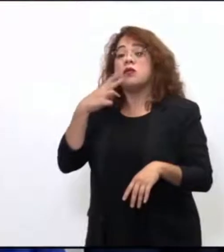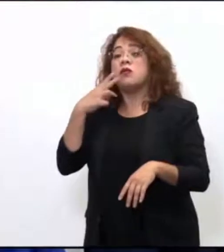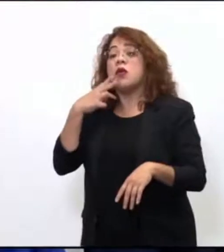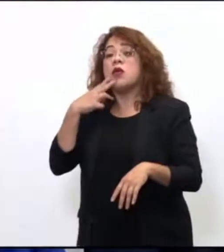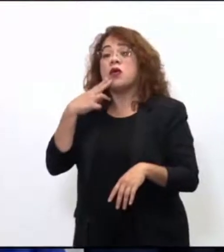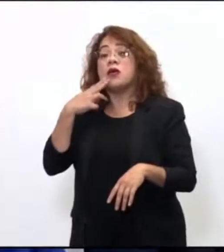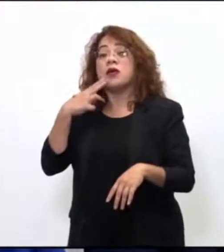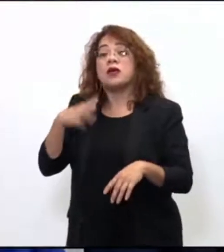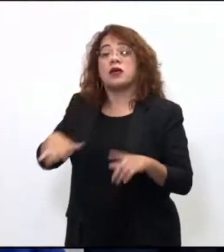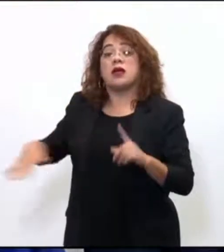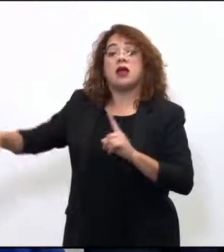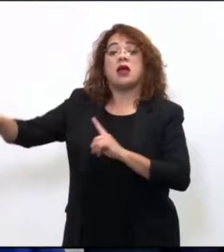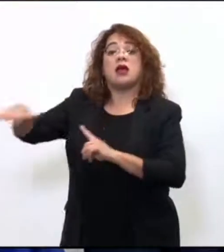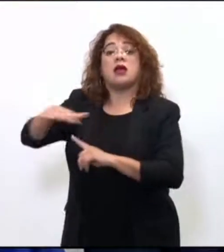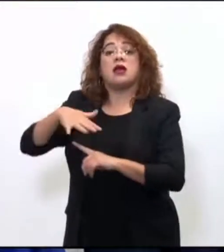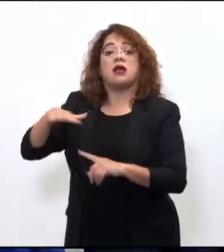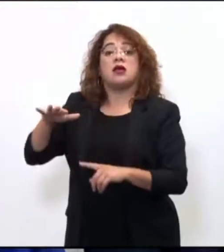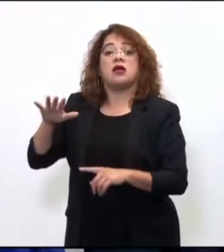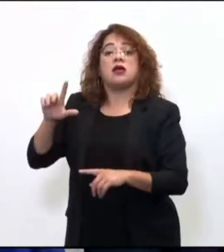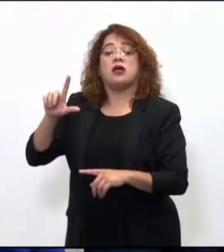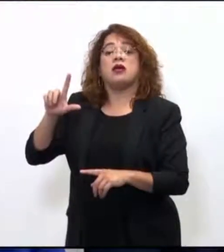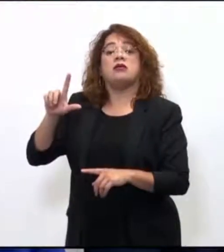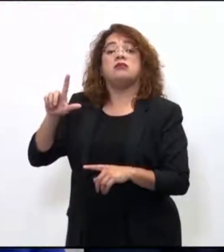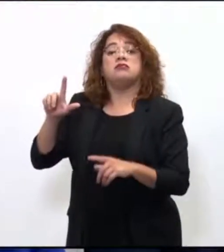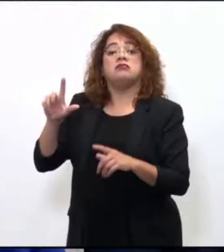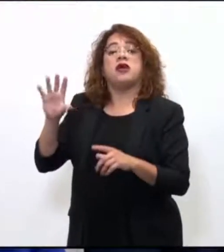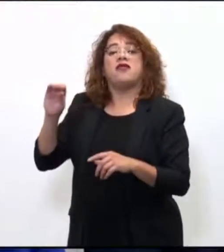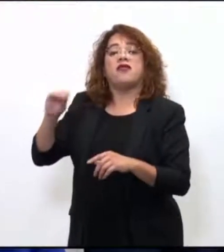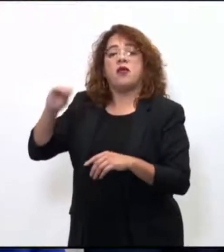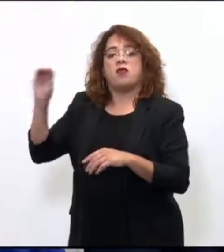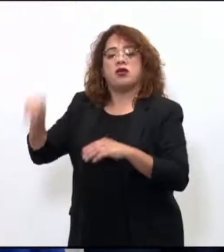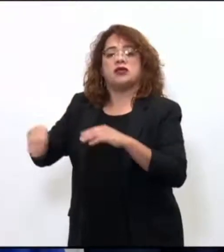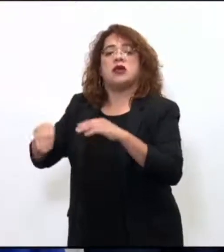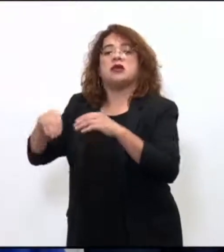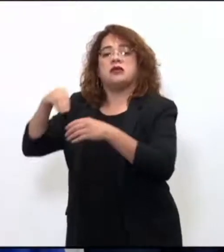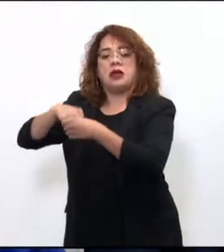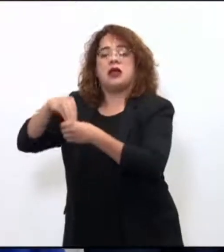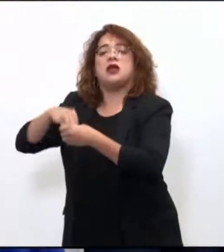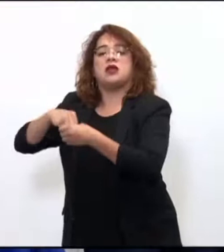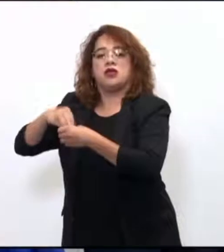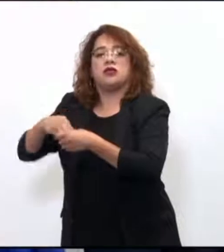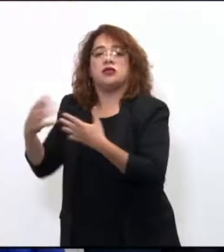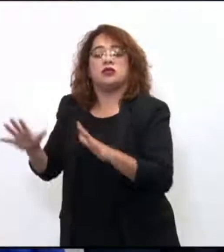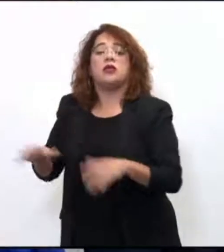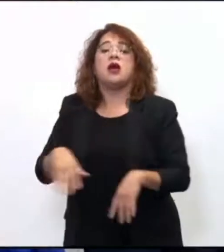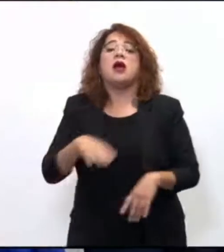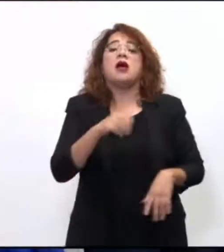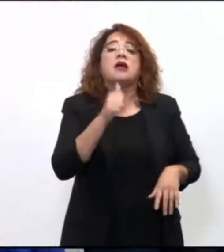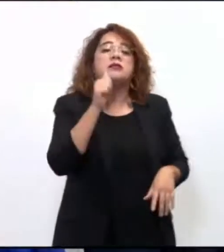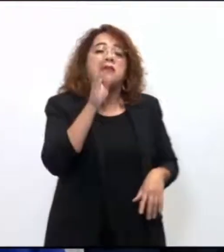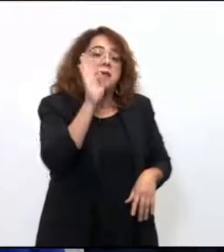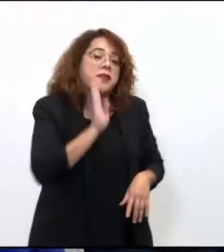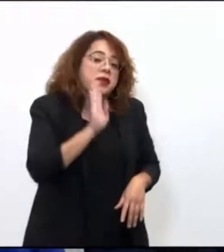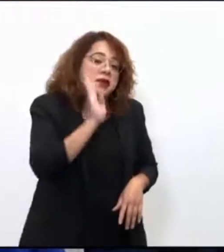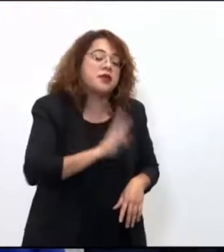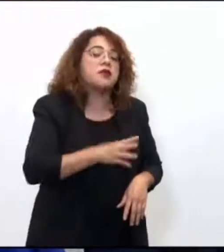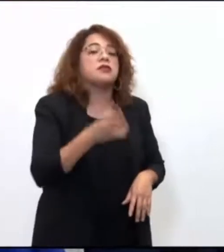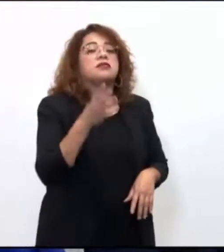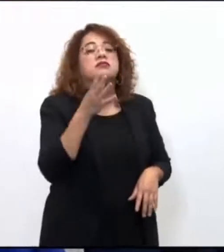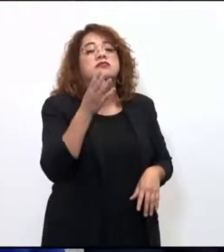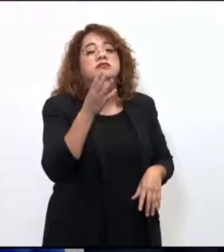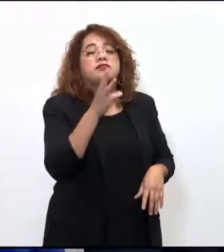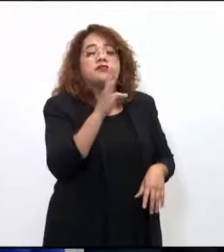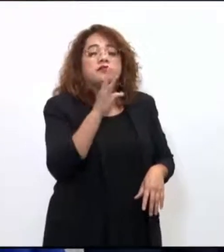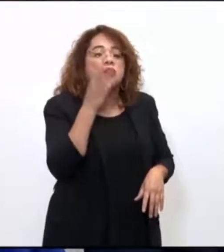And lastly, wineries, breweries, and craft distilleries where no meal service is provided, may